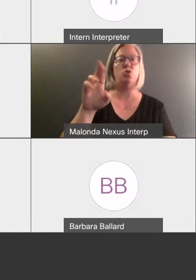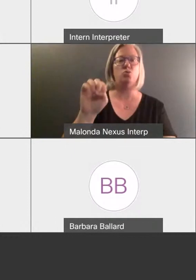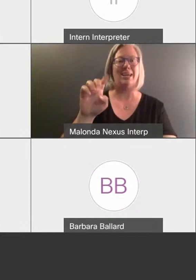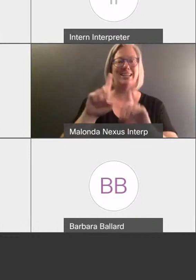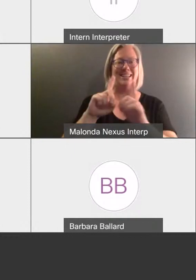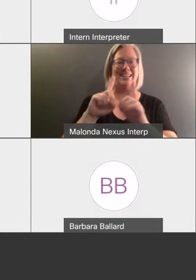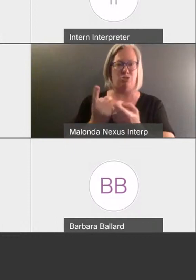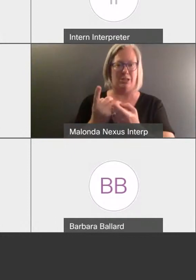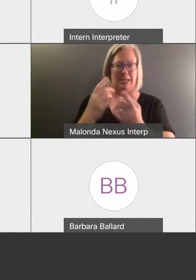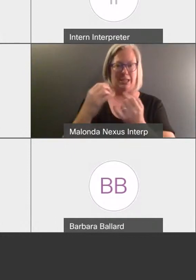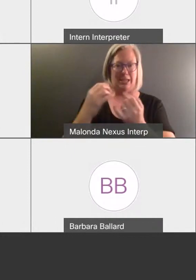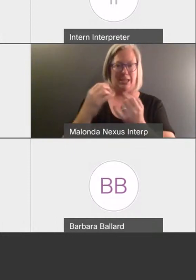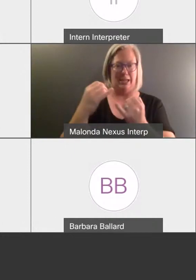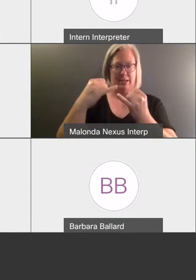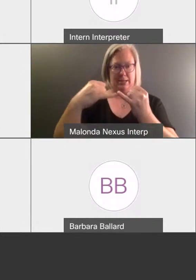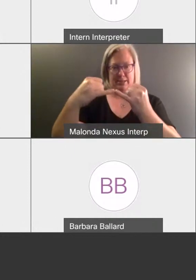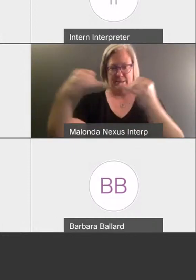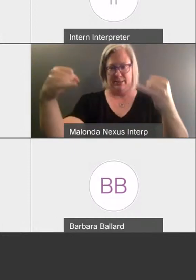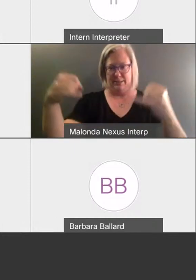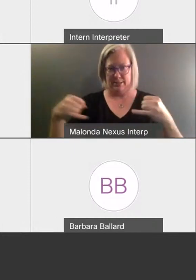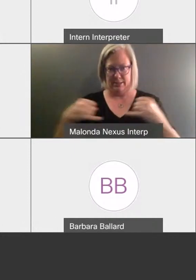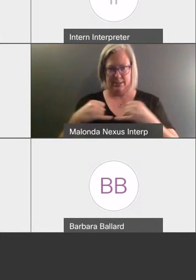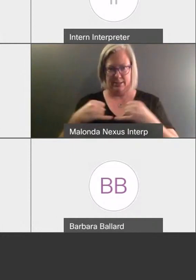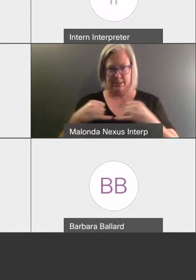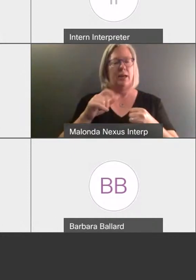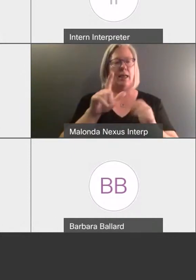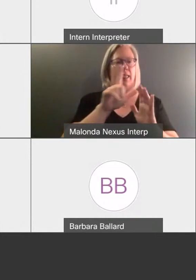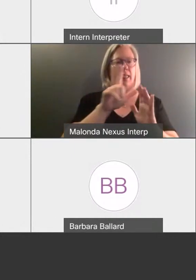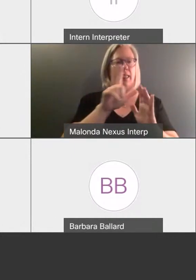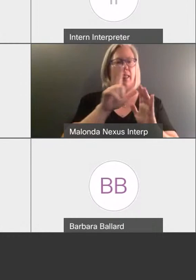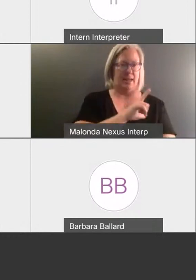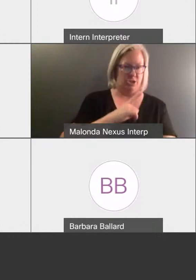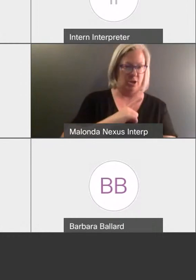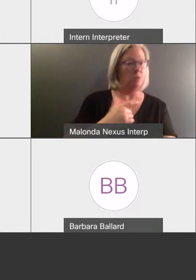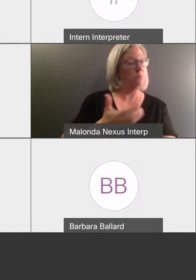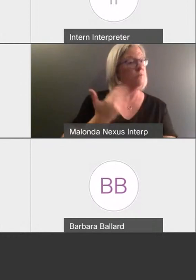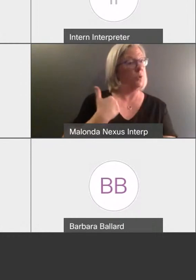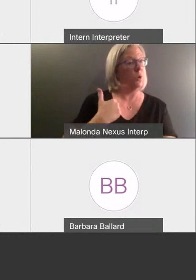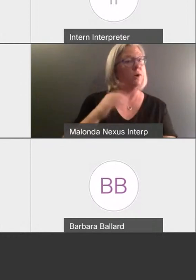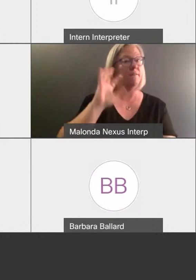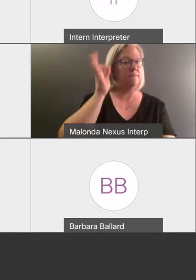to focus on legislative redistricting. We did go to federal court,